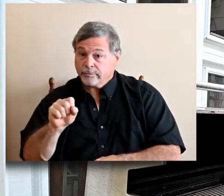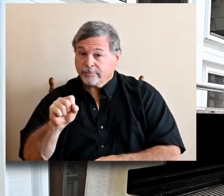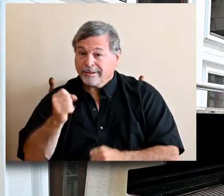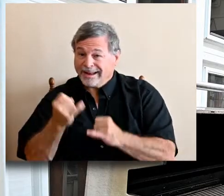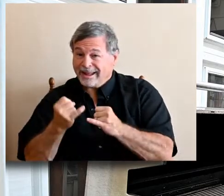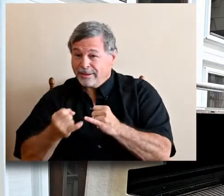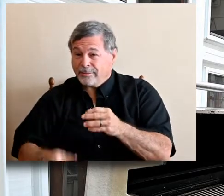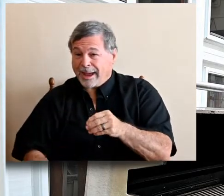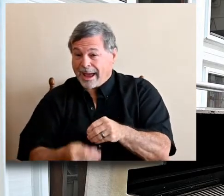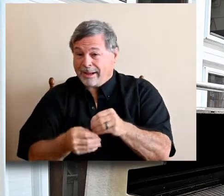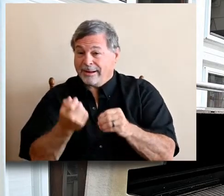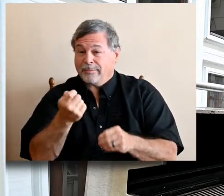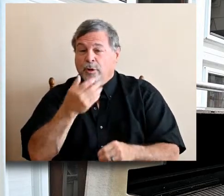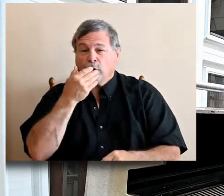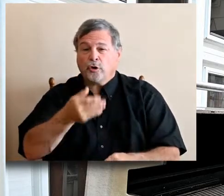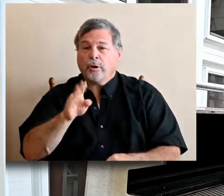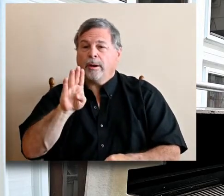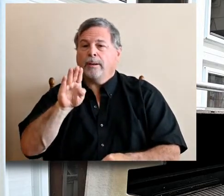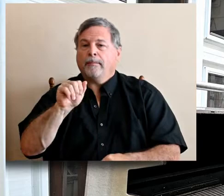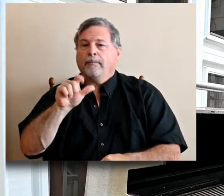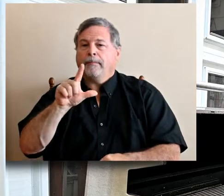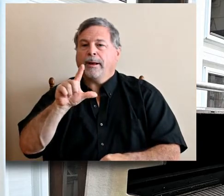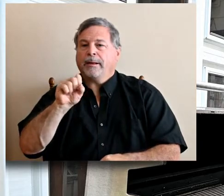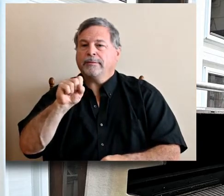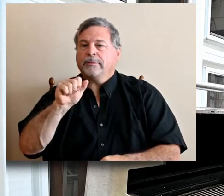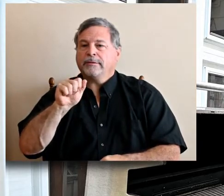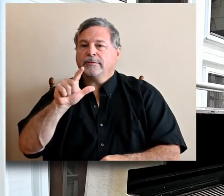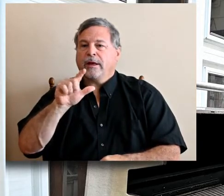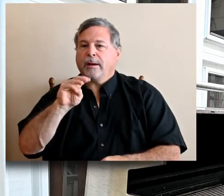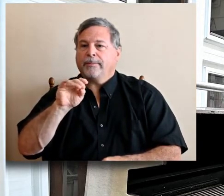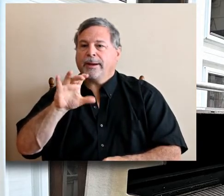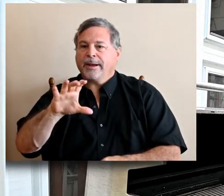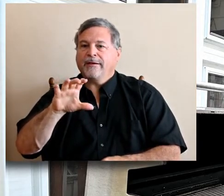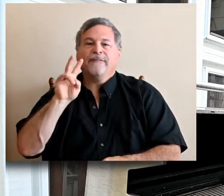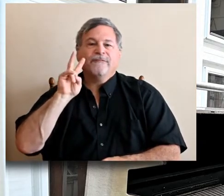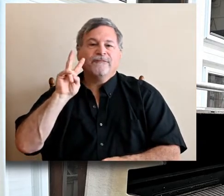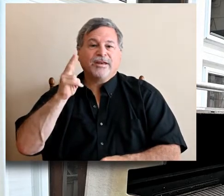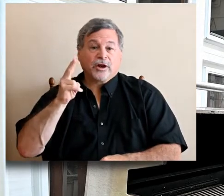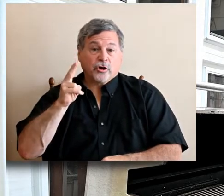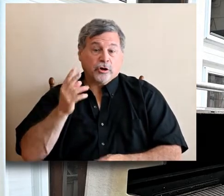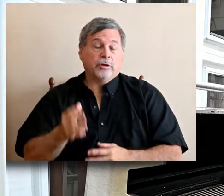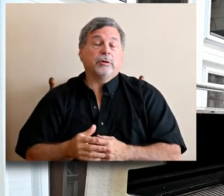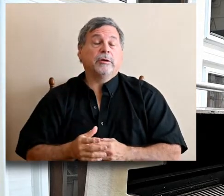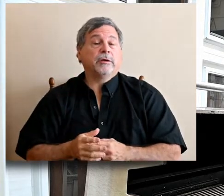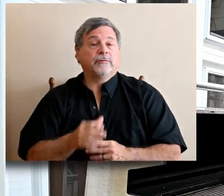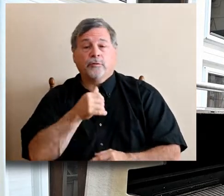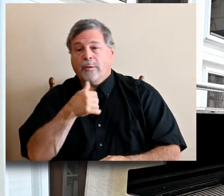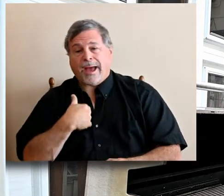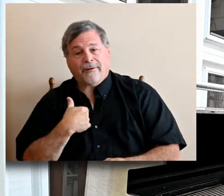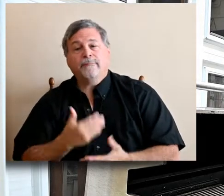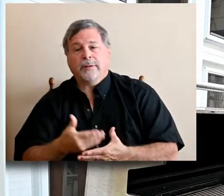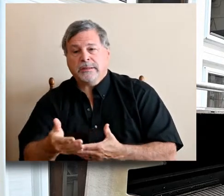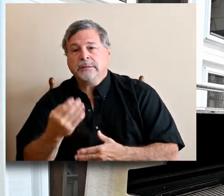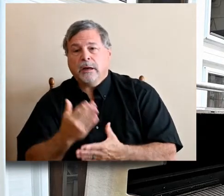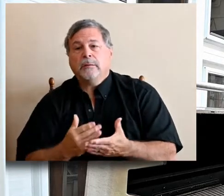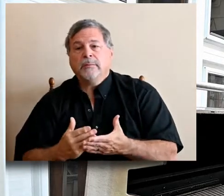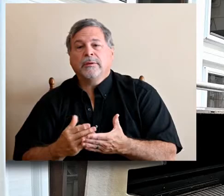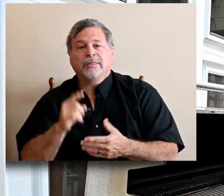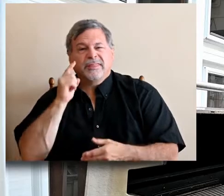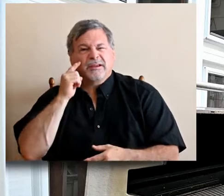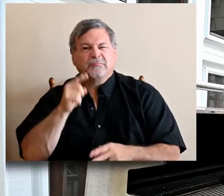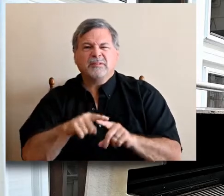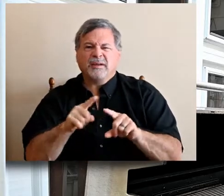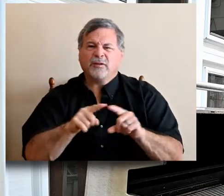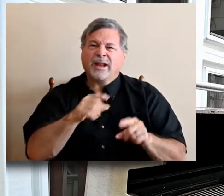Last little thing that we'll add to this is a little good balsamic vinegar. If you don't have some, go out and get some. The thing about